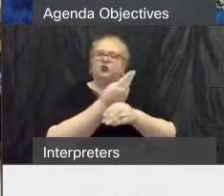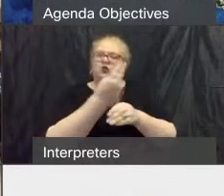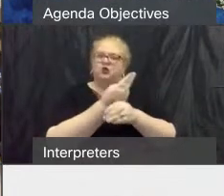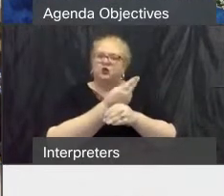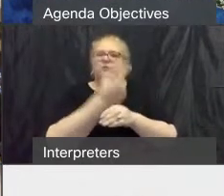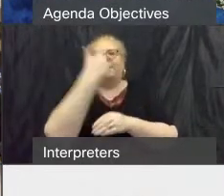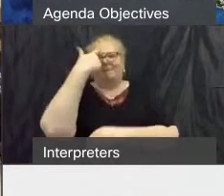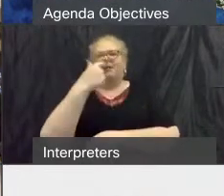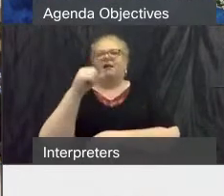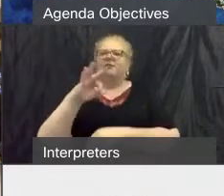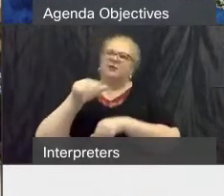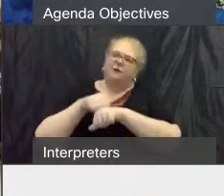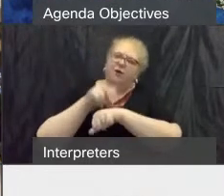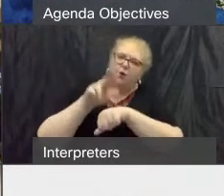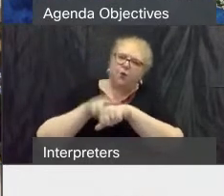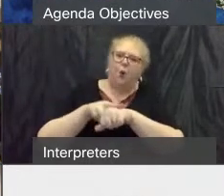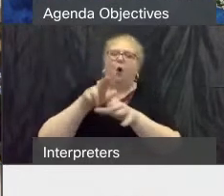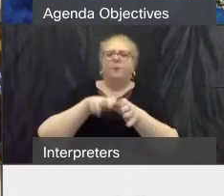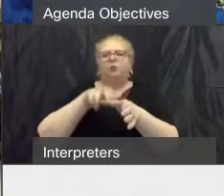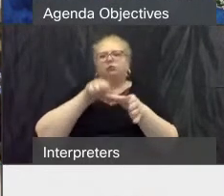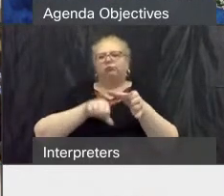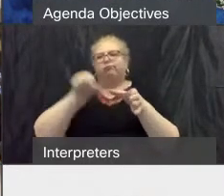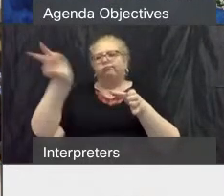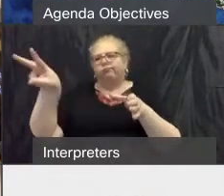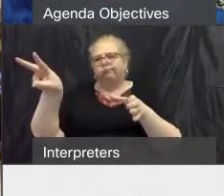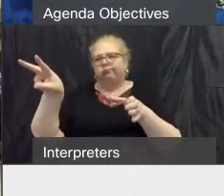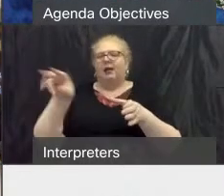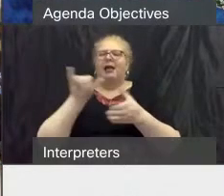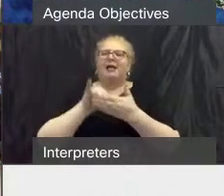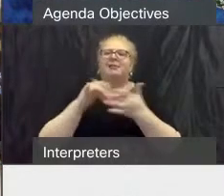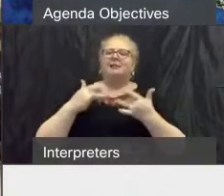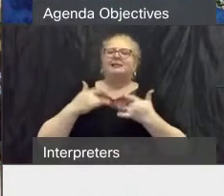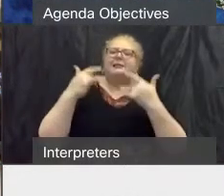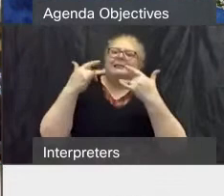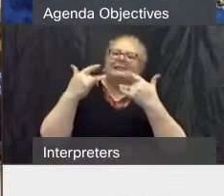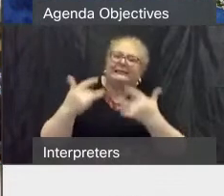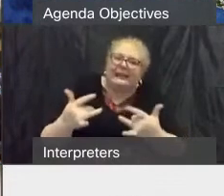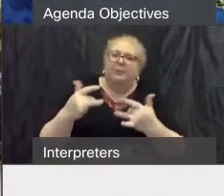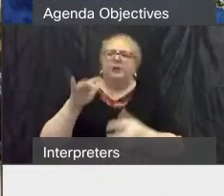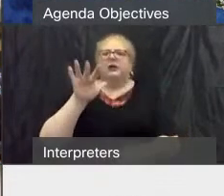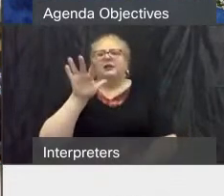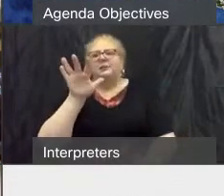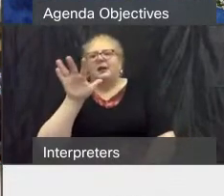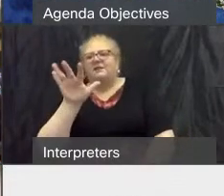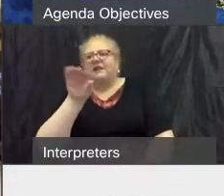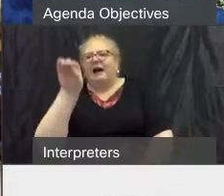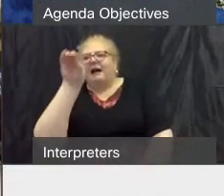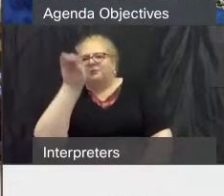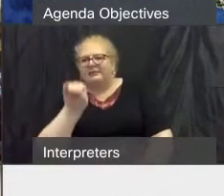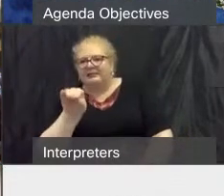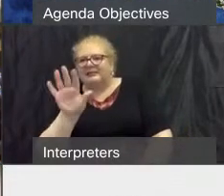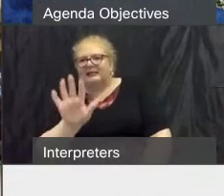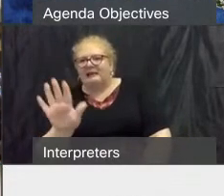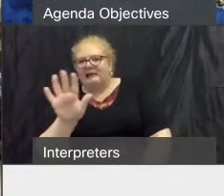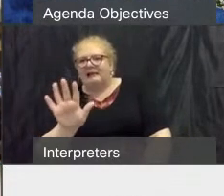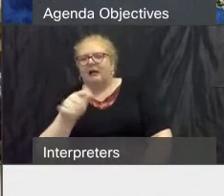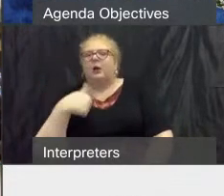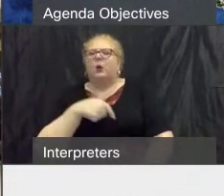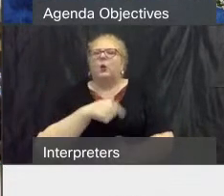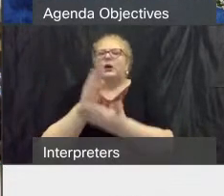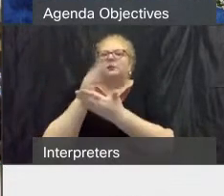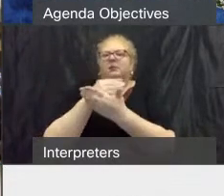So typically, that's in the neighborhood of 5%. We budget a little bit less than that as